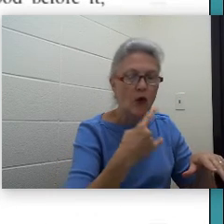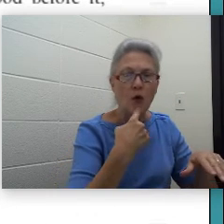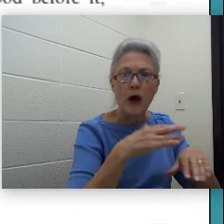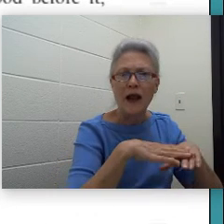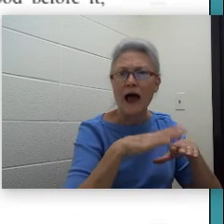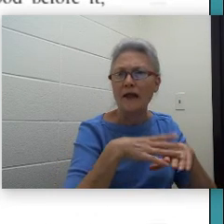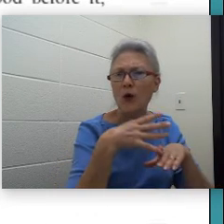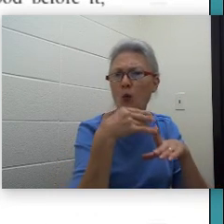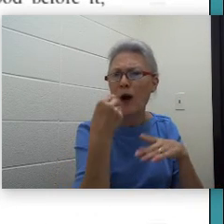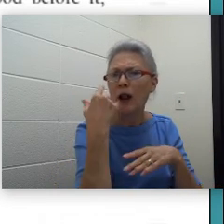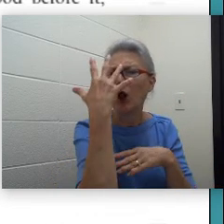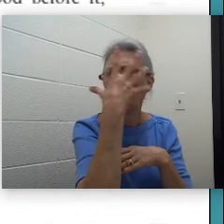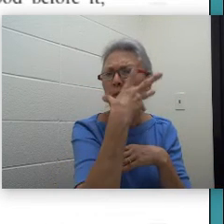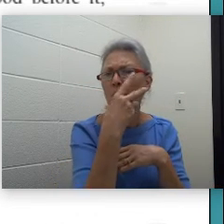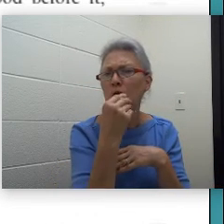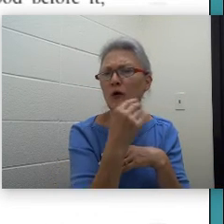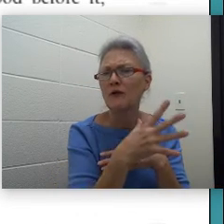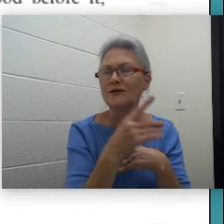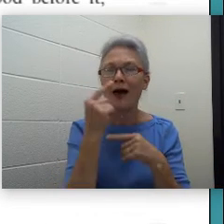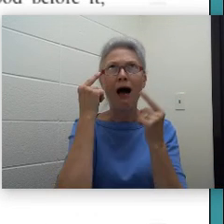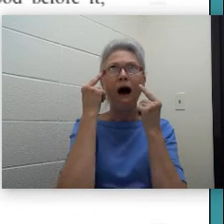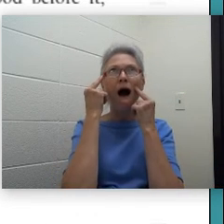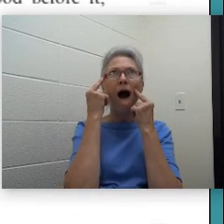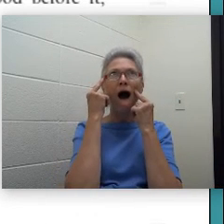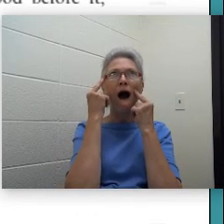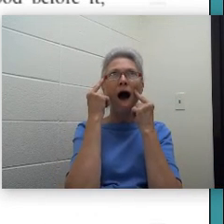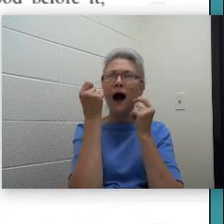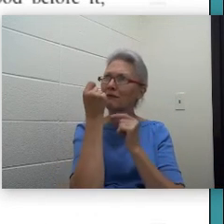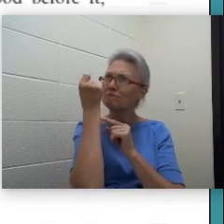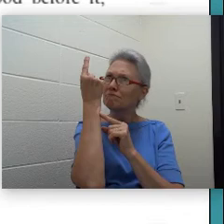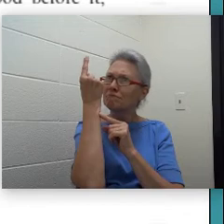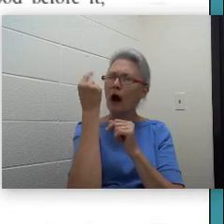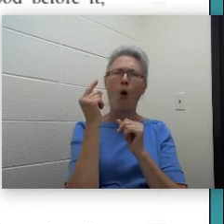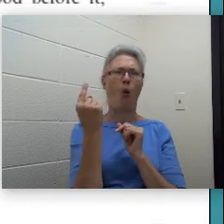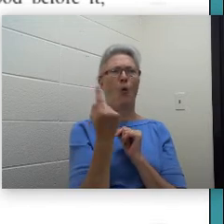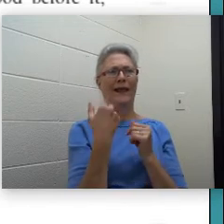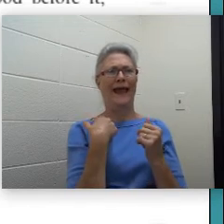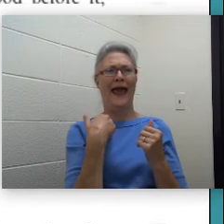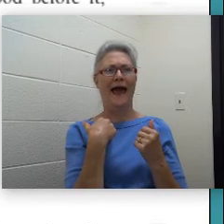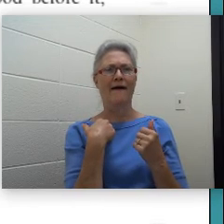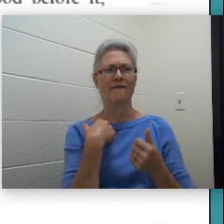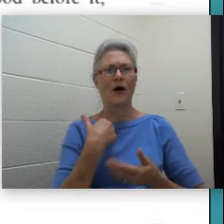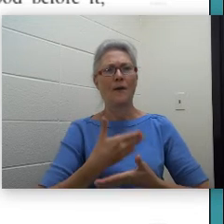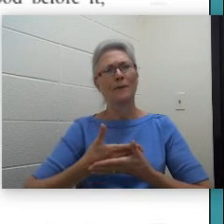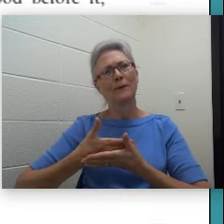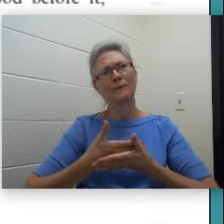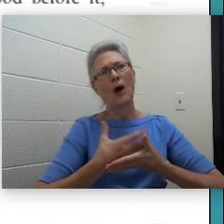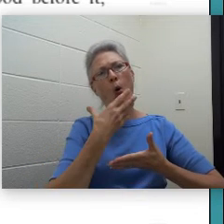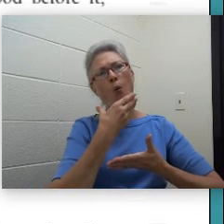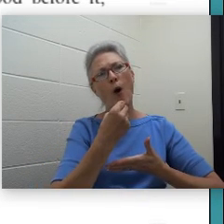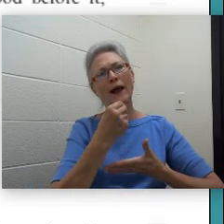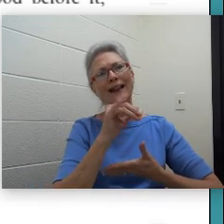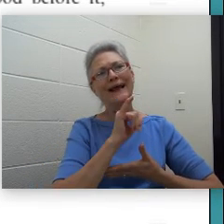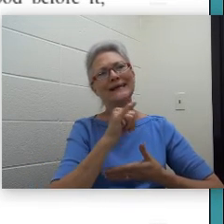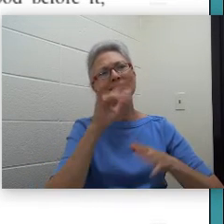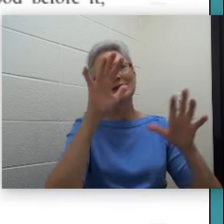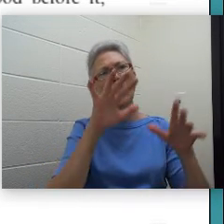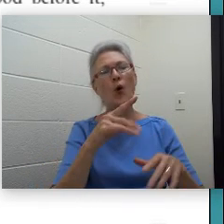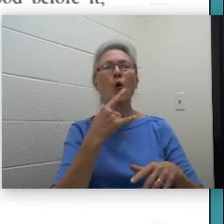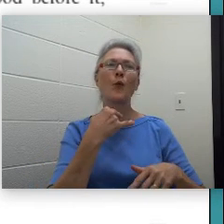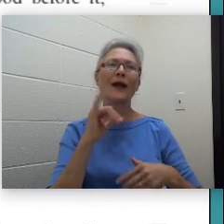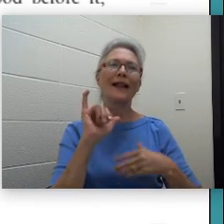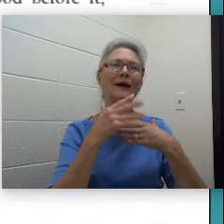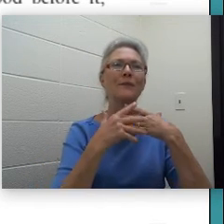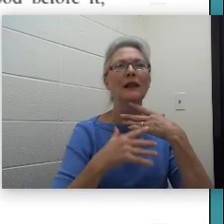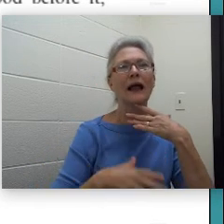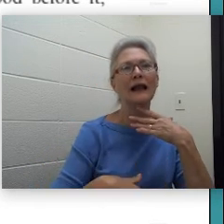looked so beautiful that she thought to herself, if only I had a child as white as snow, as red as